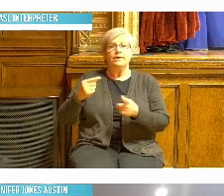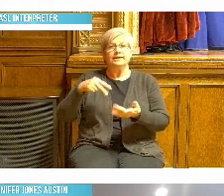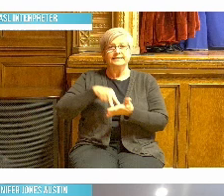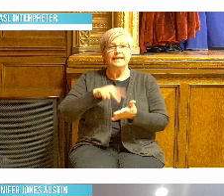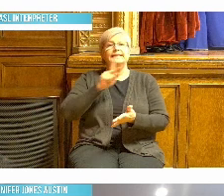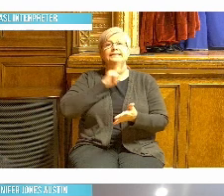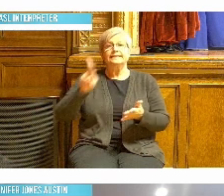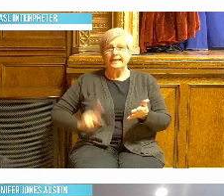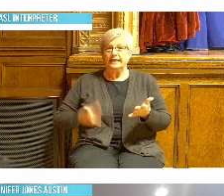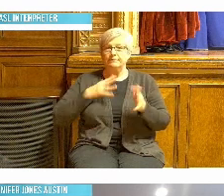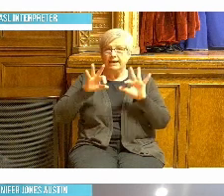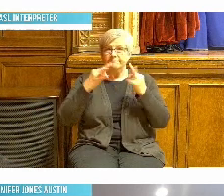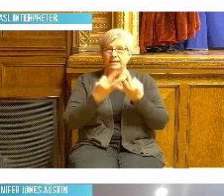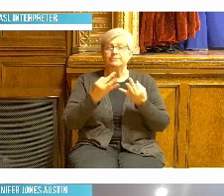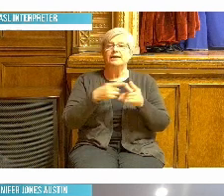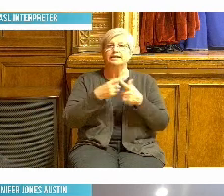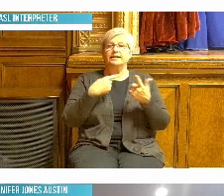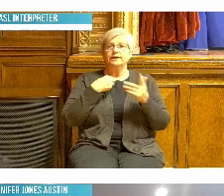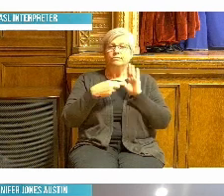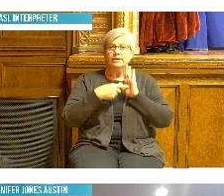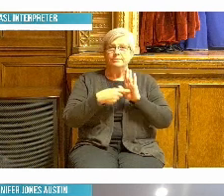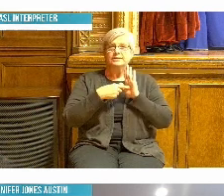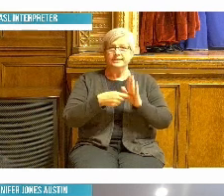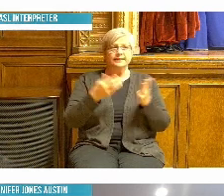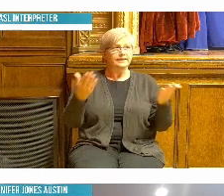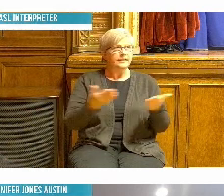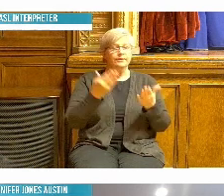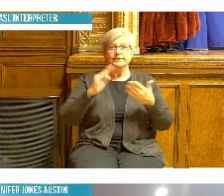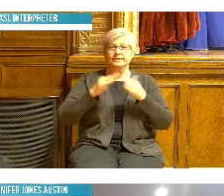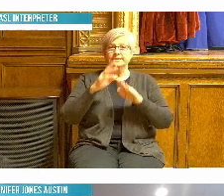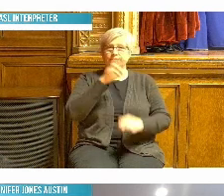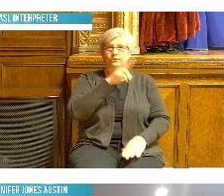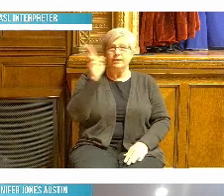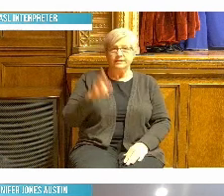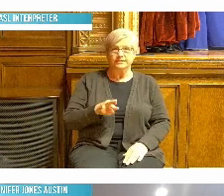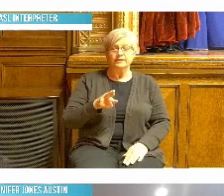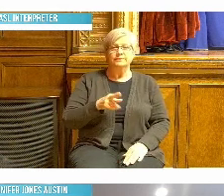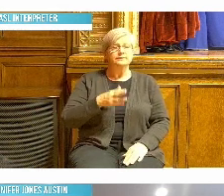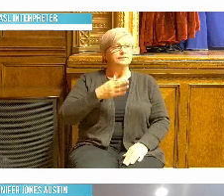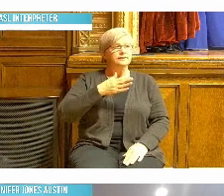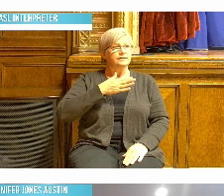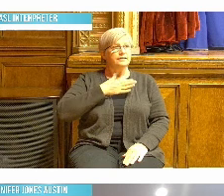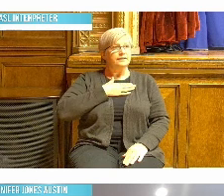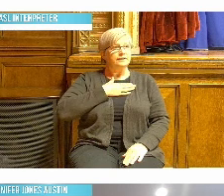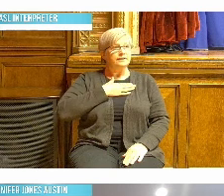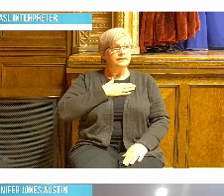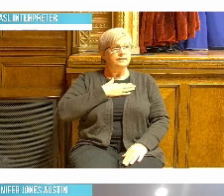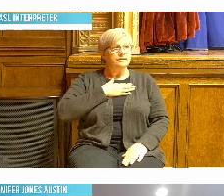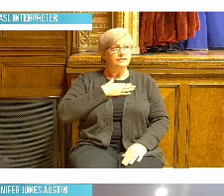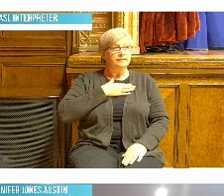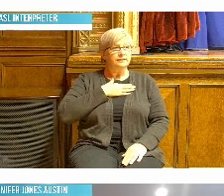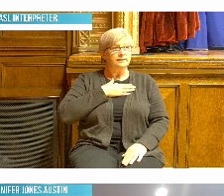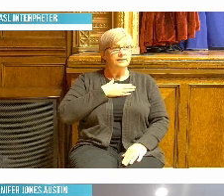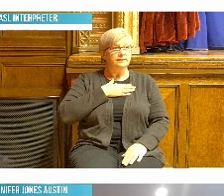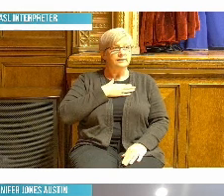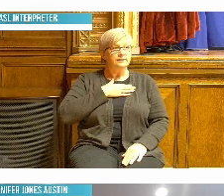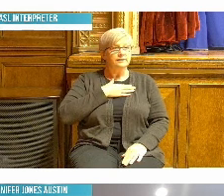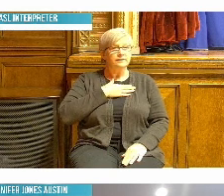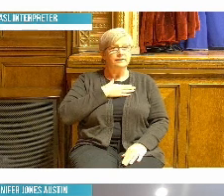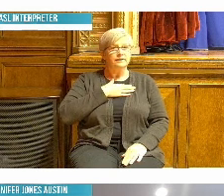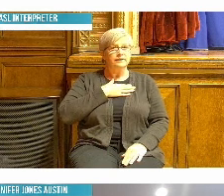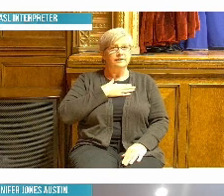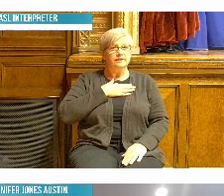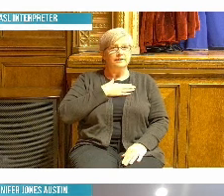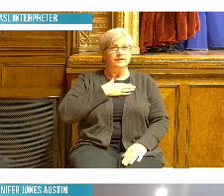as king of my family, and I stand as a representative here of the city of Rochester. Demond Meeks, I almost raised